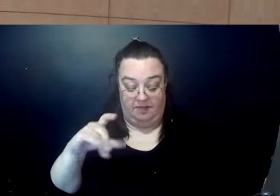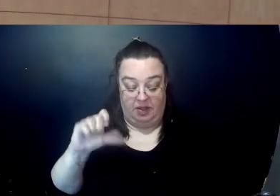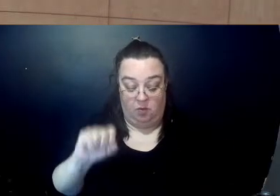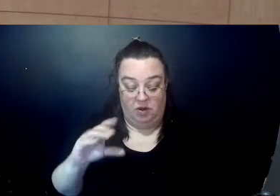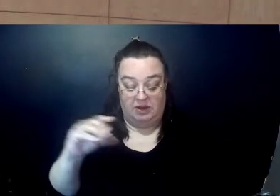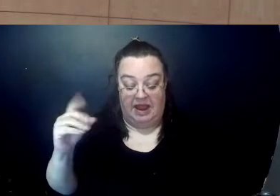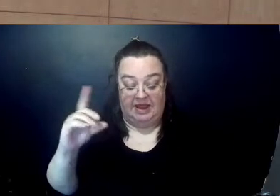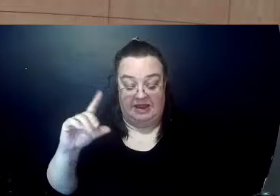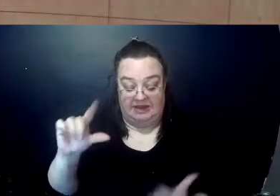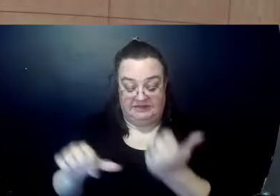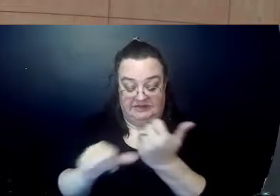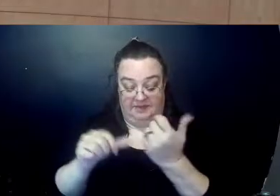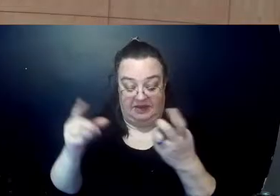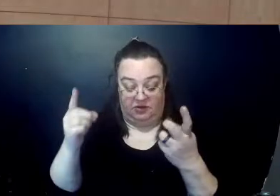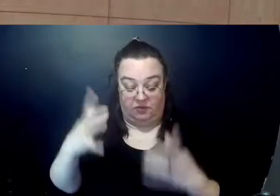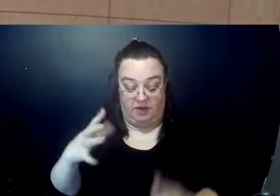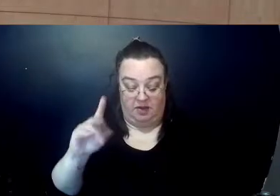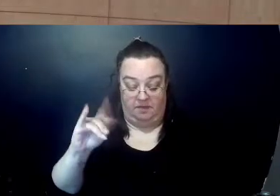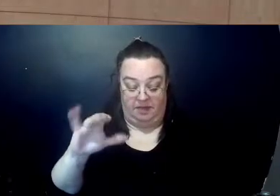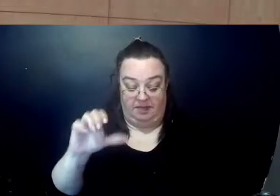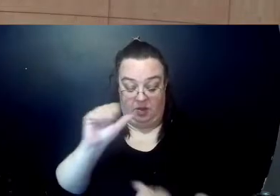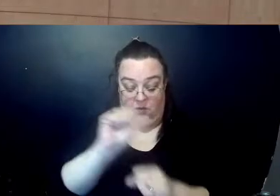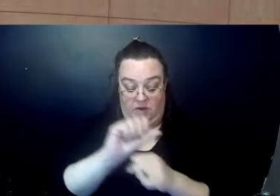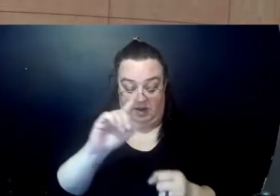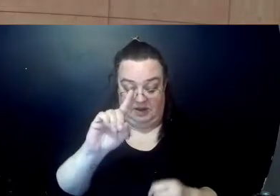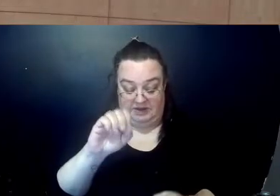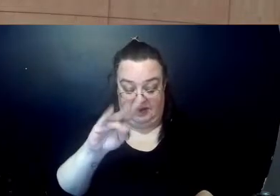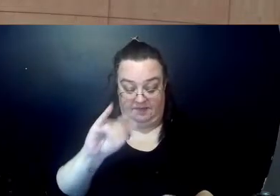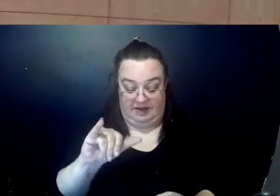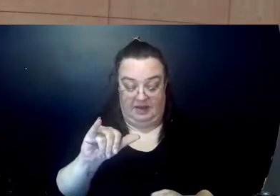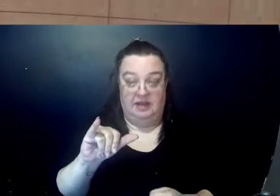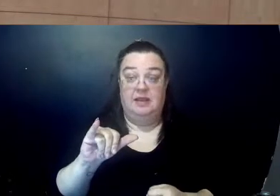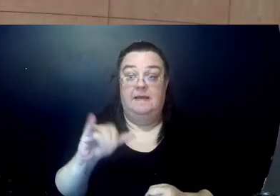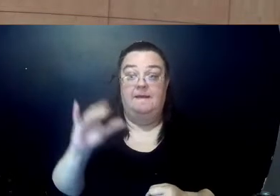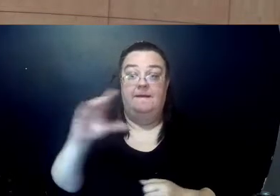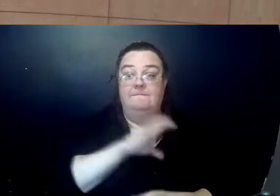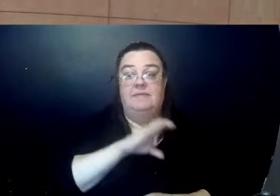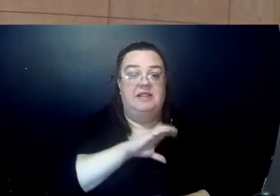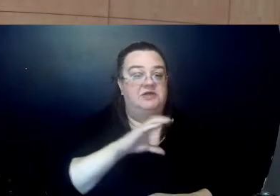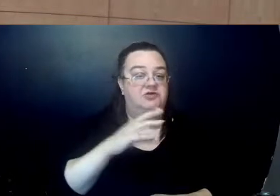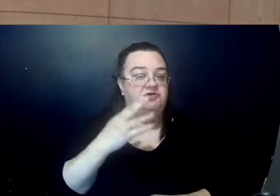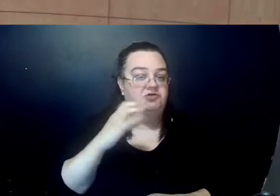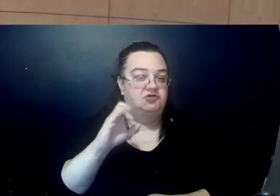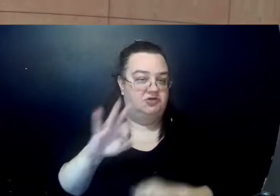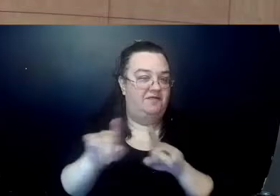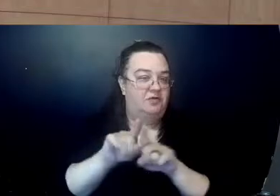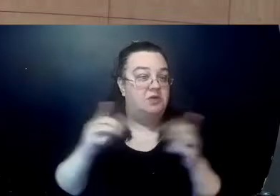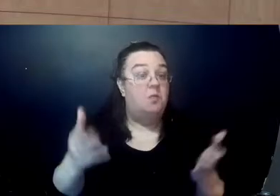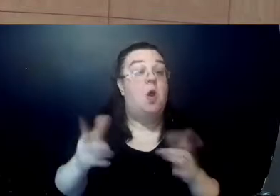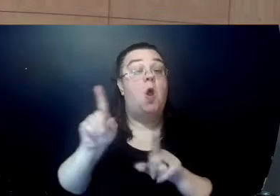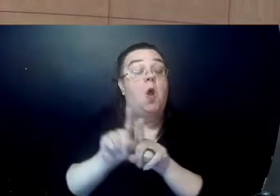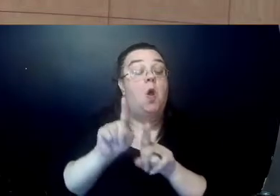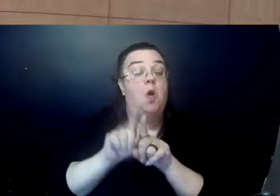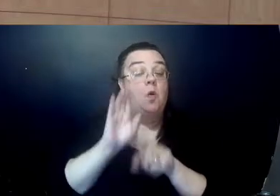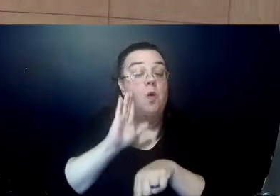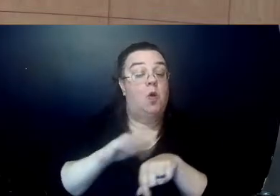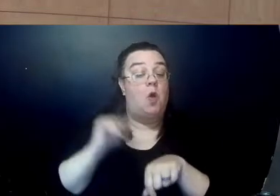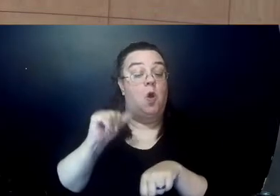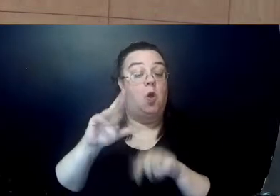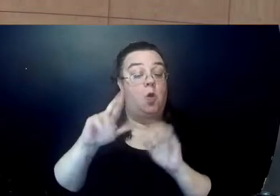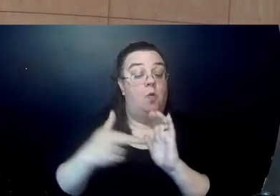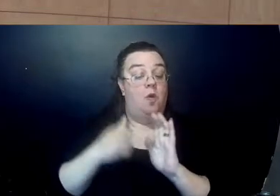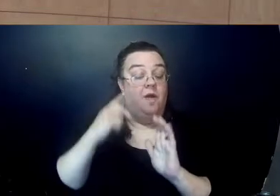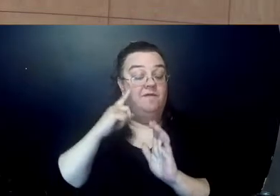works, the deputy police chief is also present. I will now call the roll for the elected